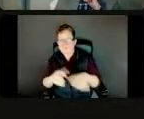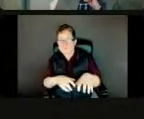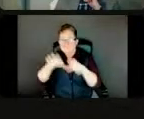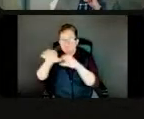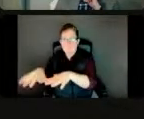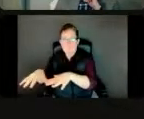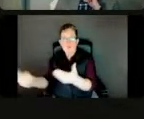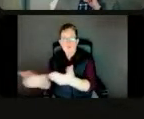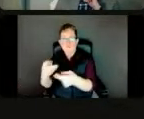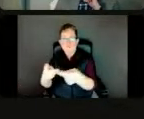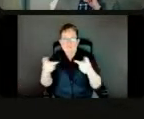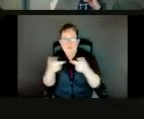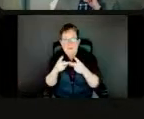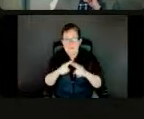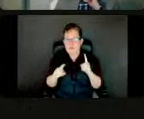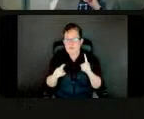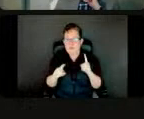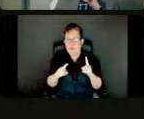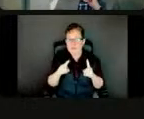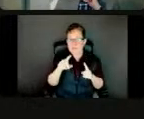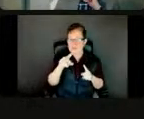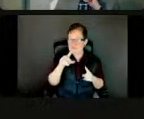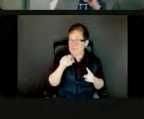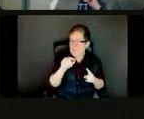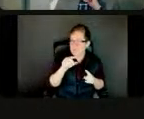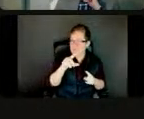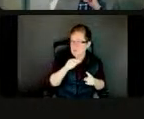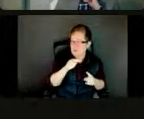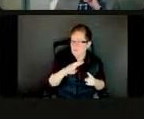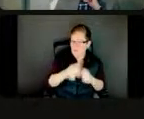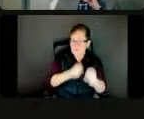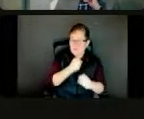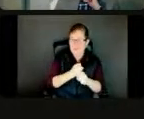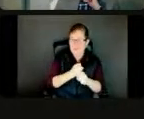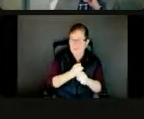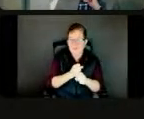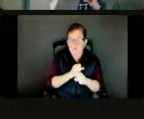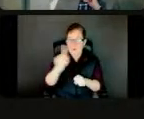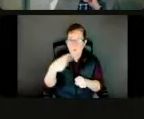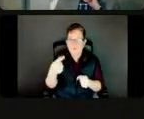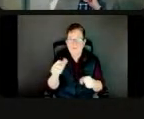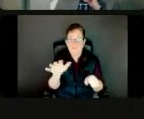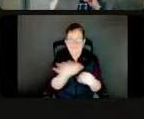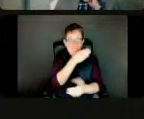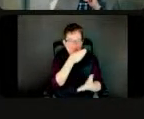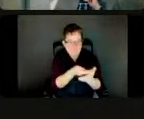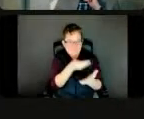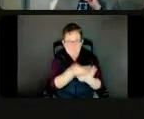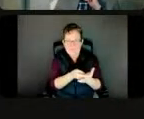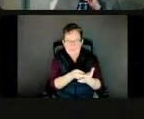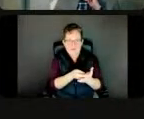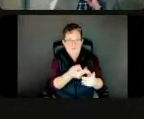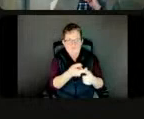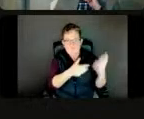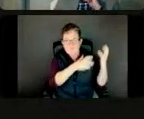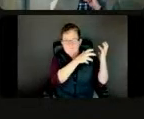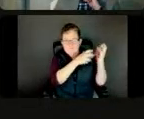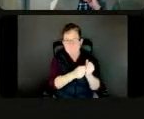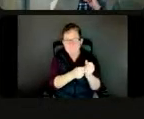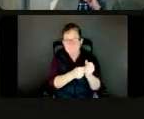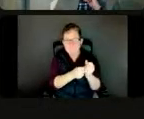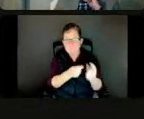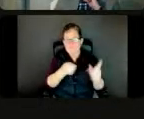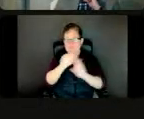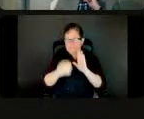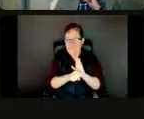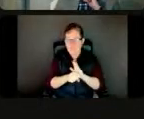But then, you know, through 2024, we've only got enough funds with those historic funds from ARPA and from the state to fund those two